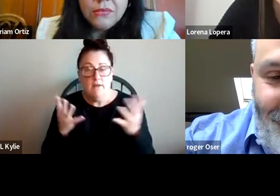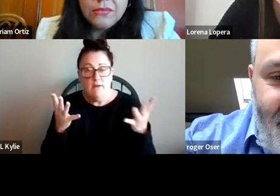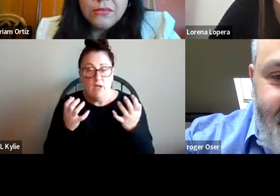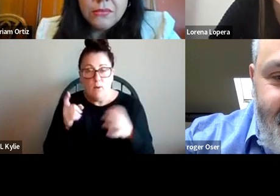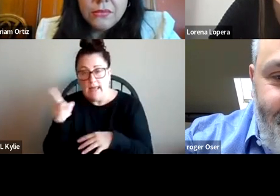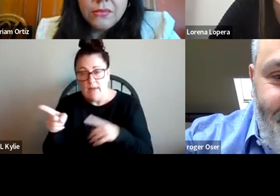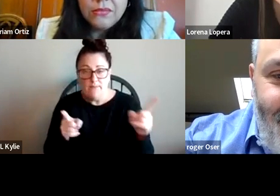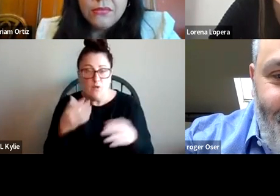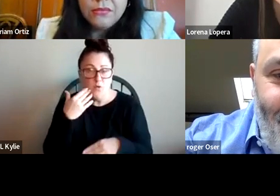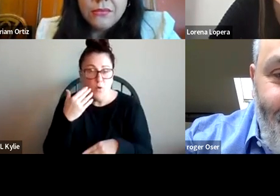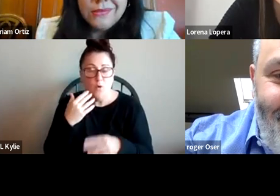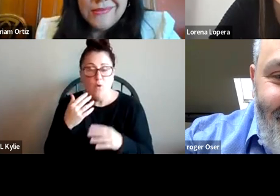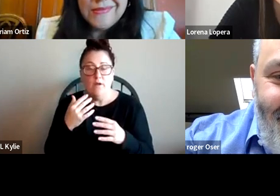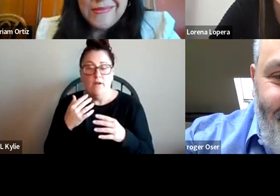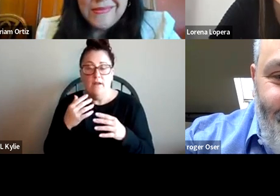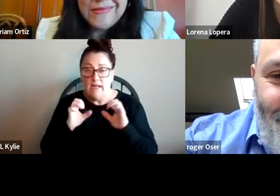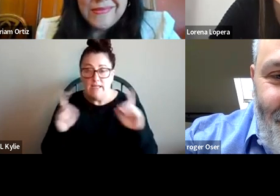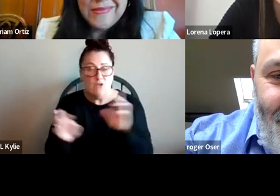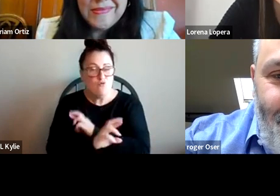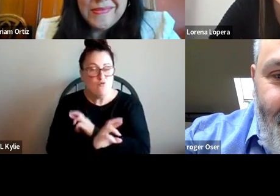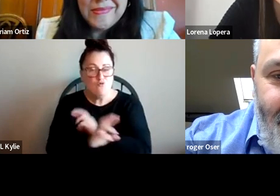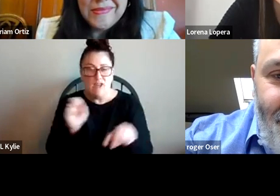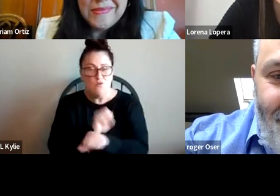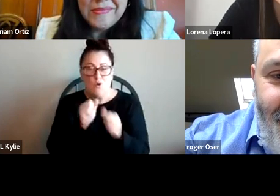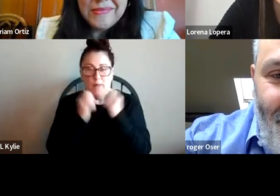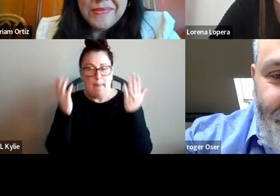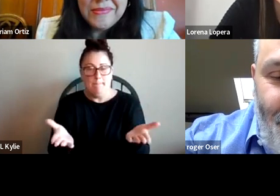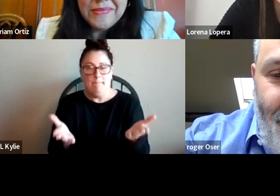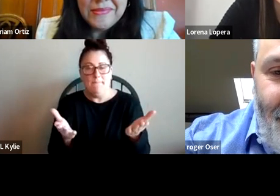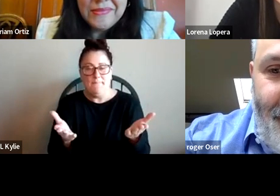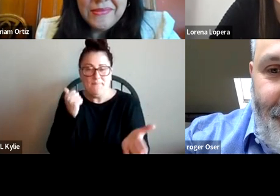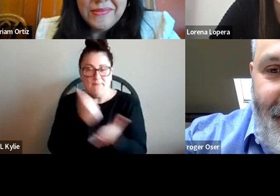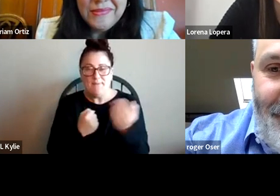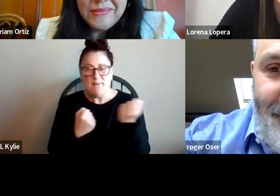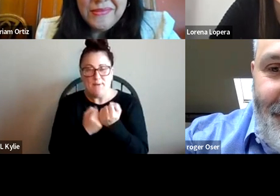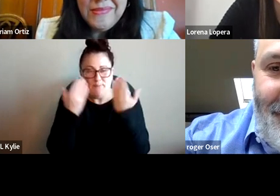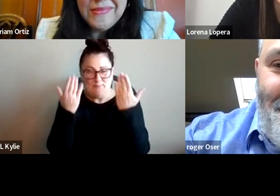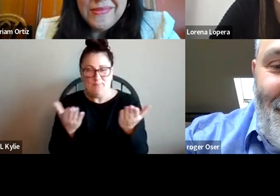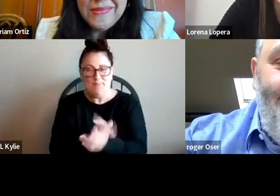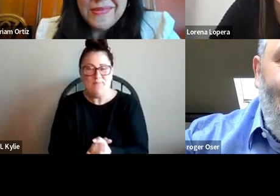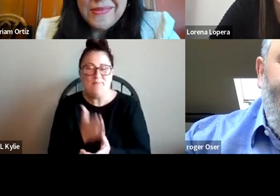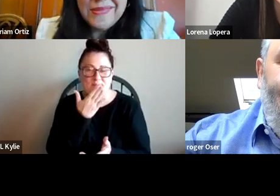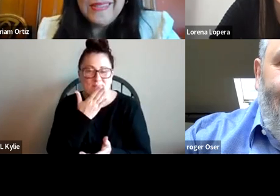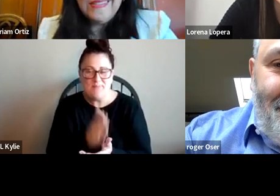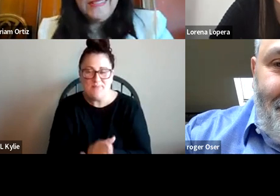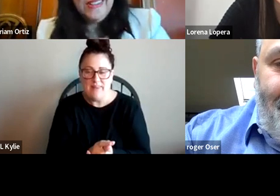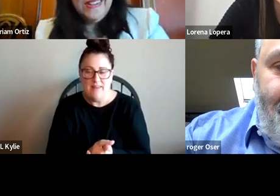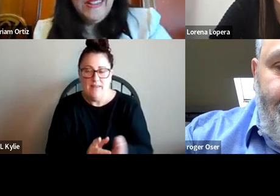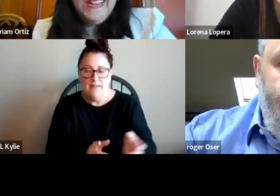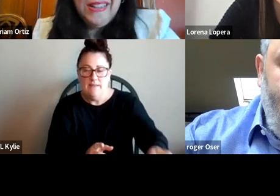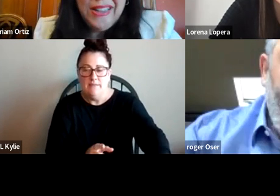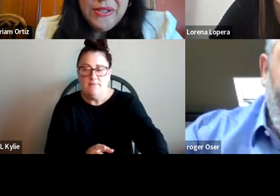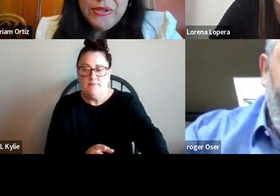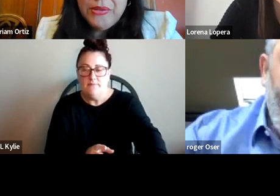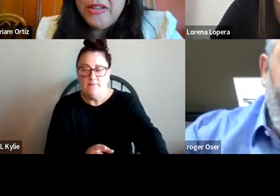that Alternative Education Network is ready to roll, to work with them, to help support our young people and families. Thank you.